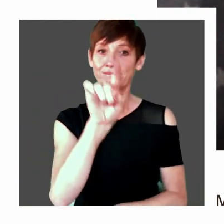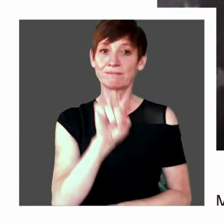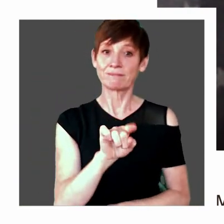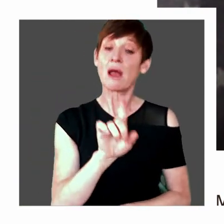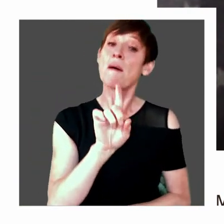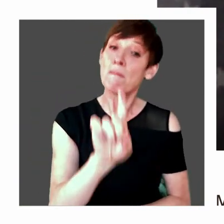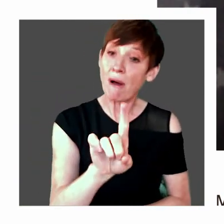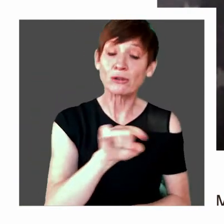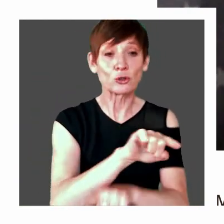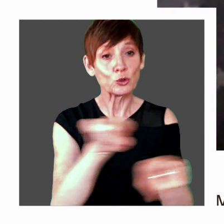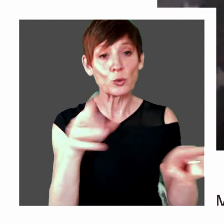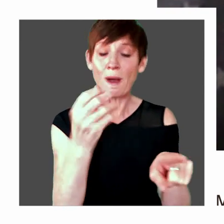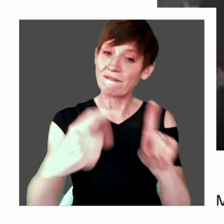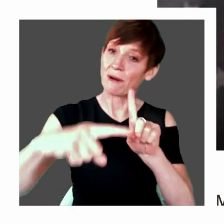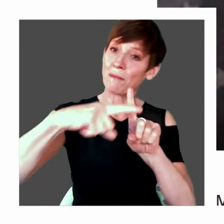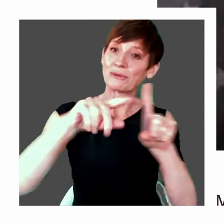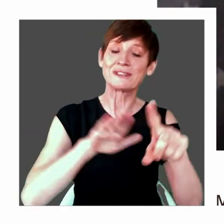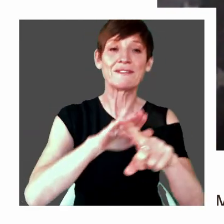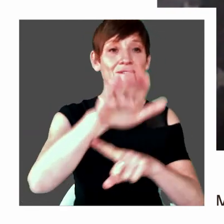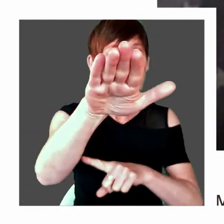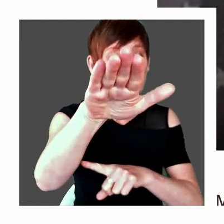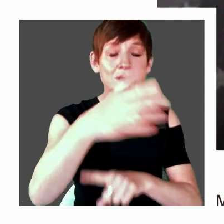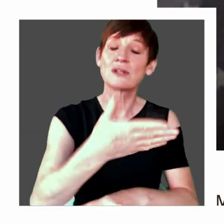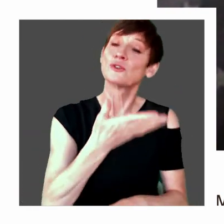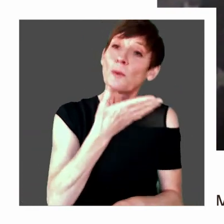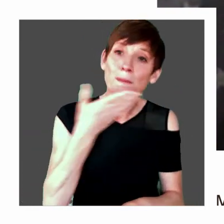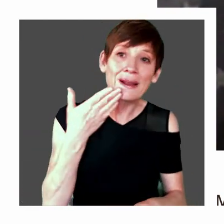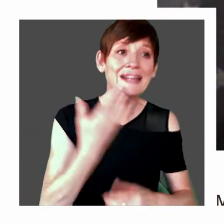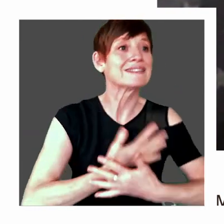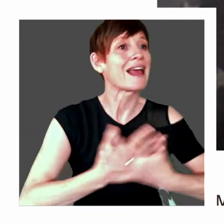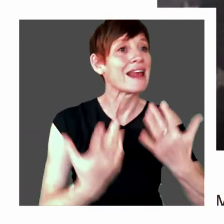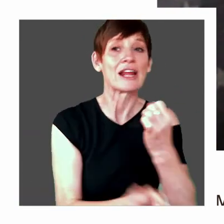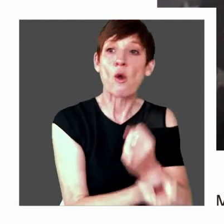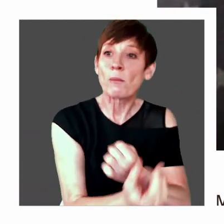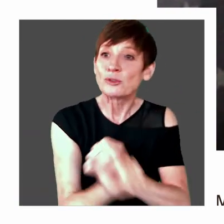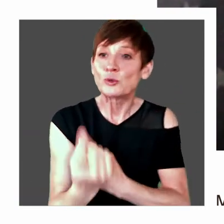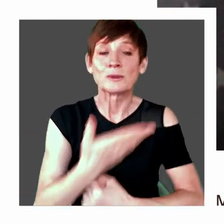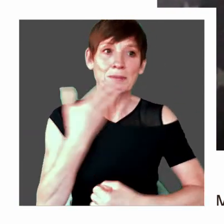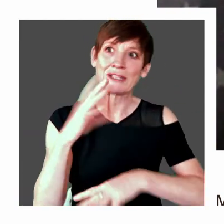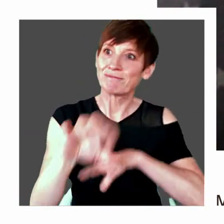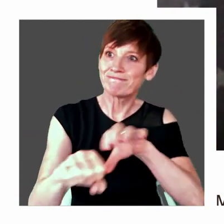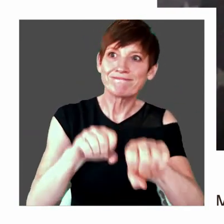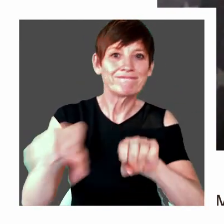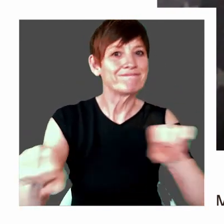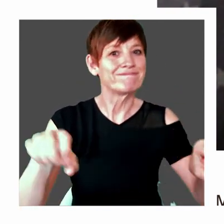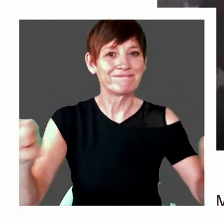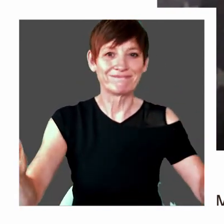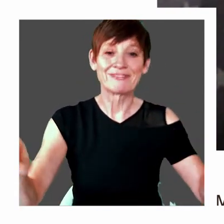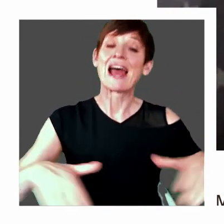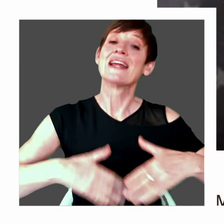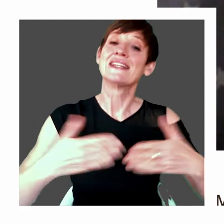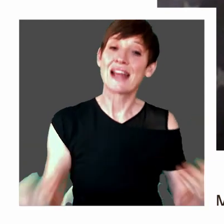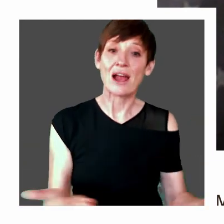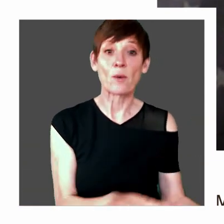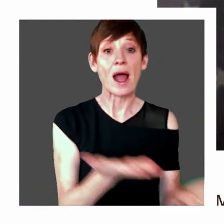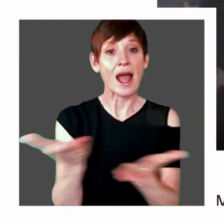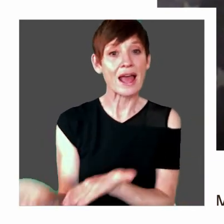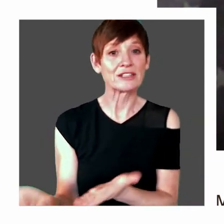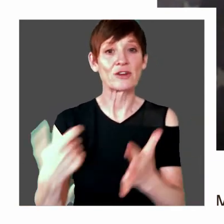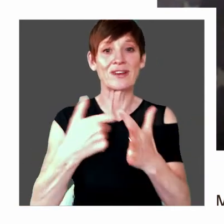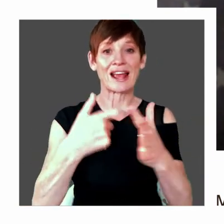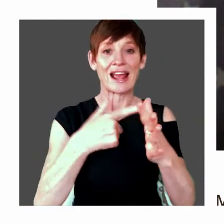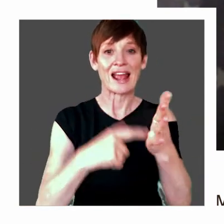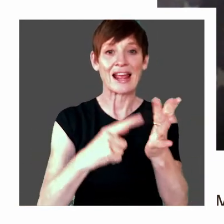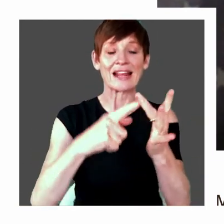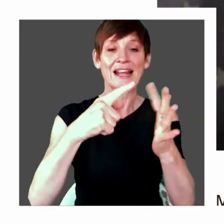is bright, so do make the most of all the opportunities that present themselves. I'll now hand over to Katie and the panel